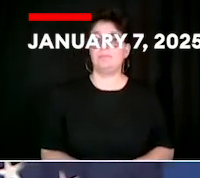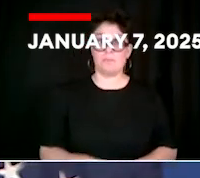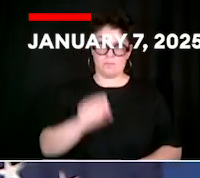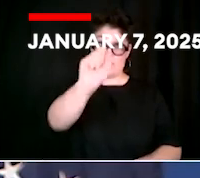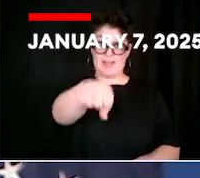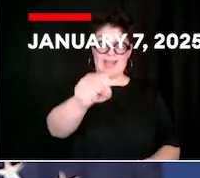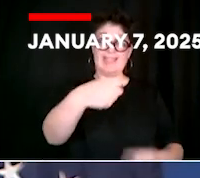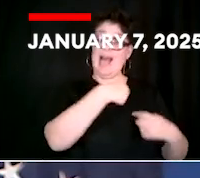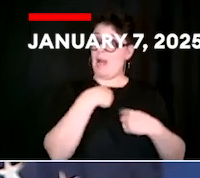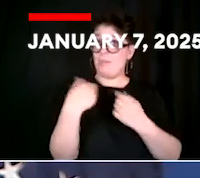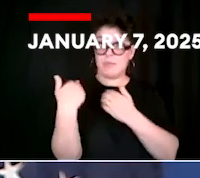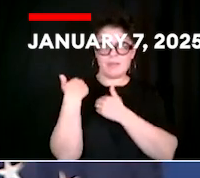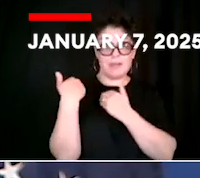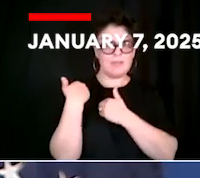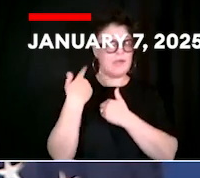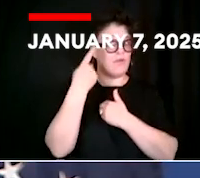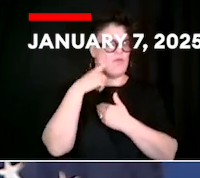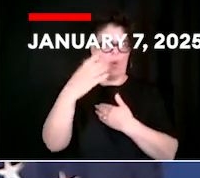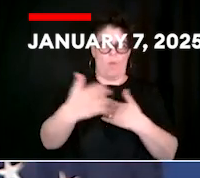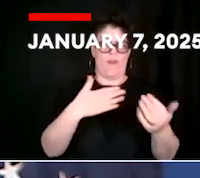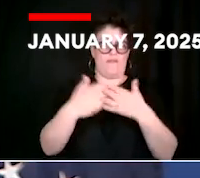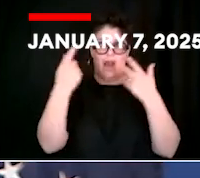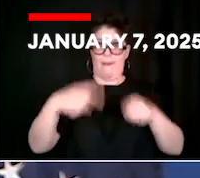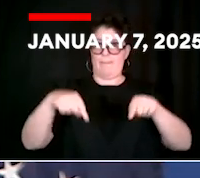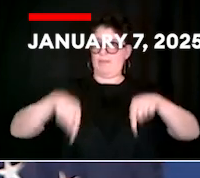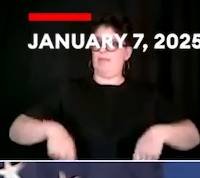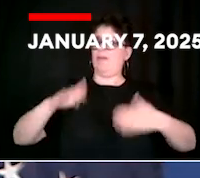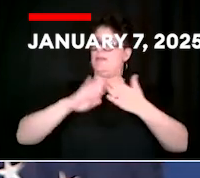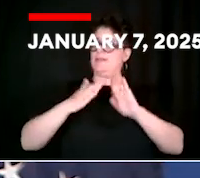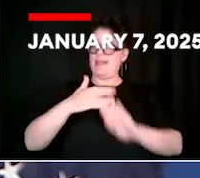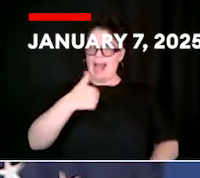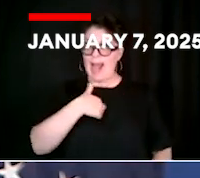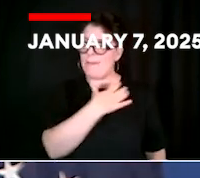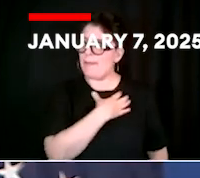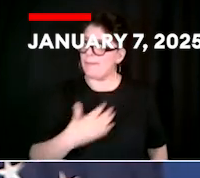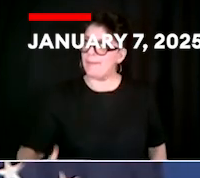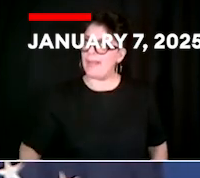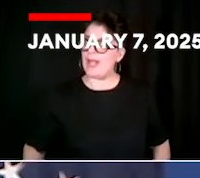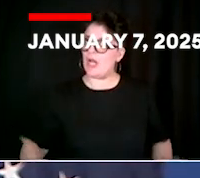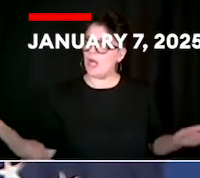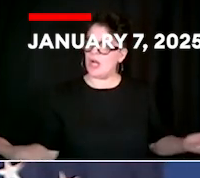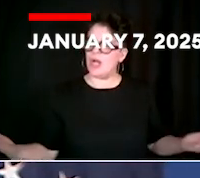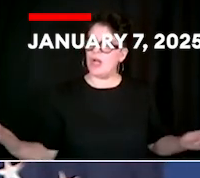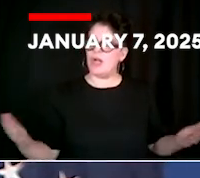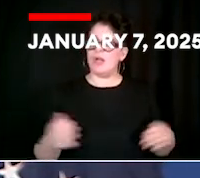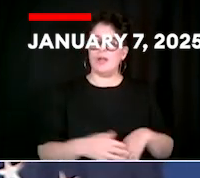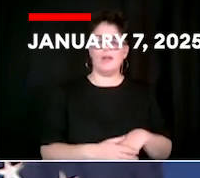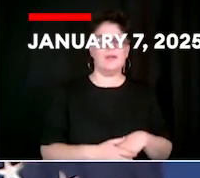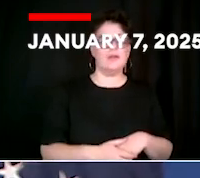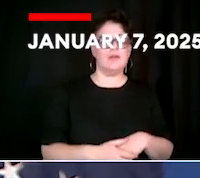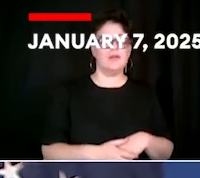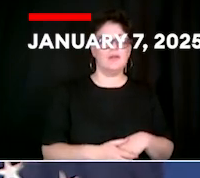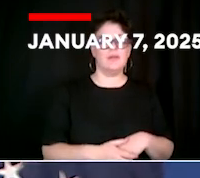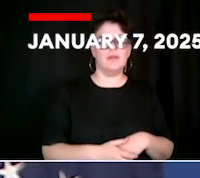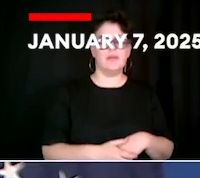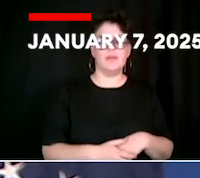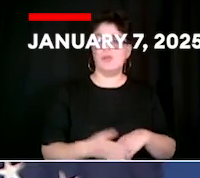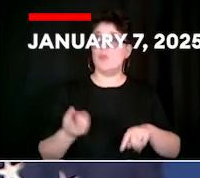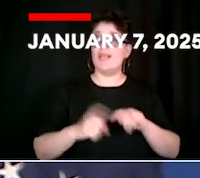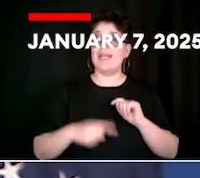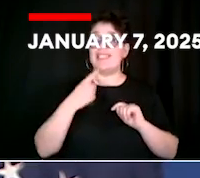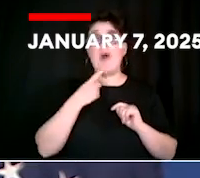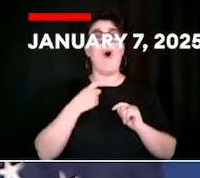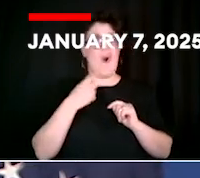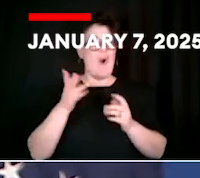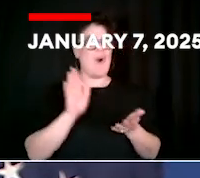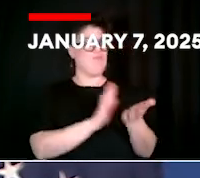city. I'm the mayor. And, you can't say, Eric, that you're responsible, and then when